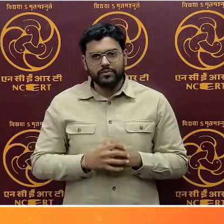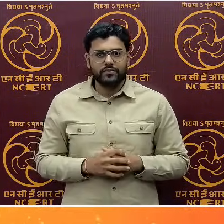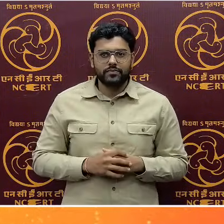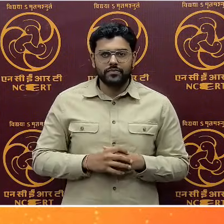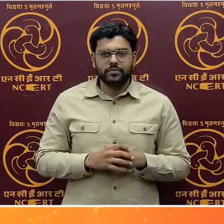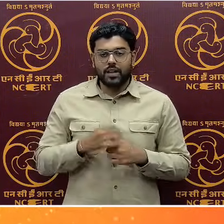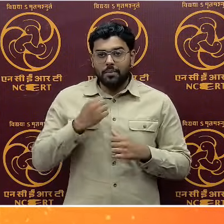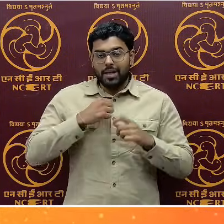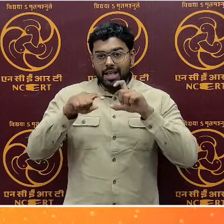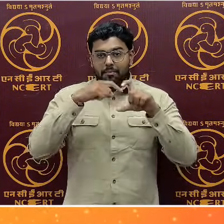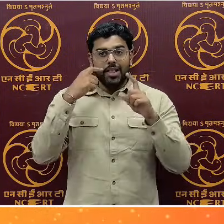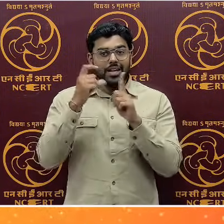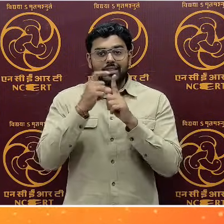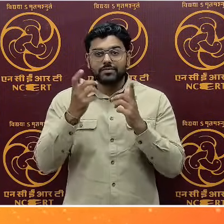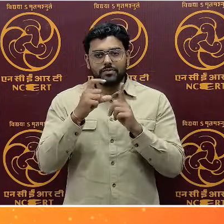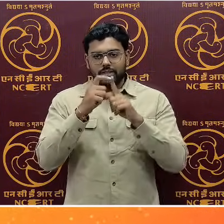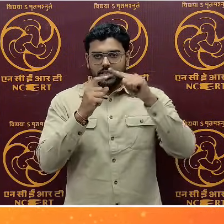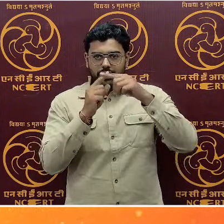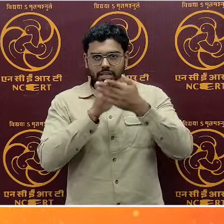8800444059. Our email ID is